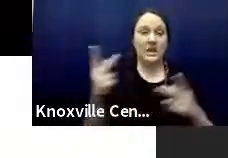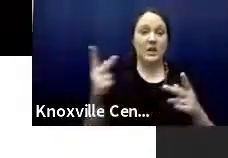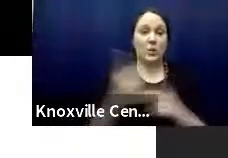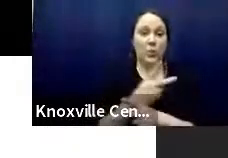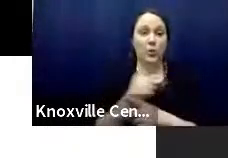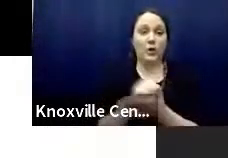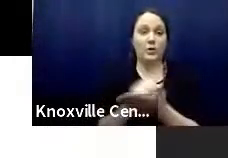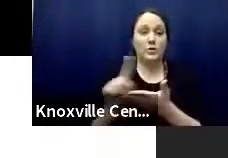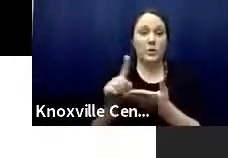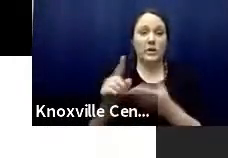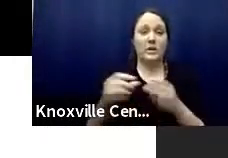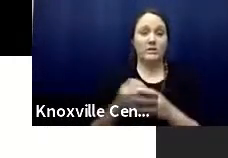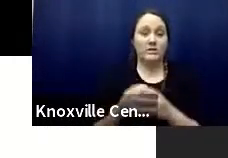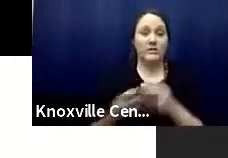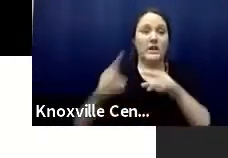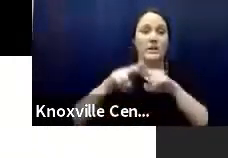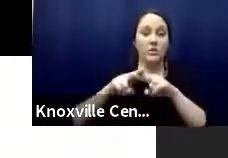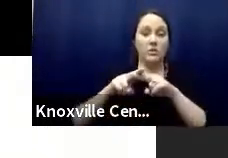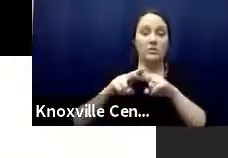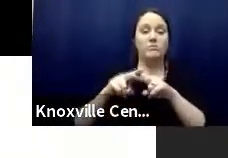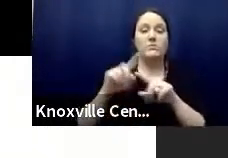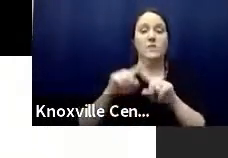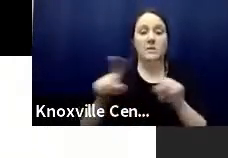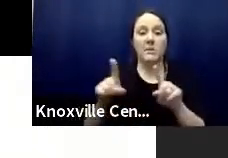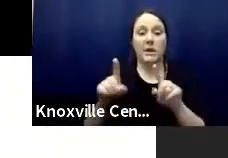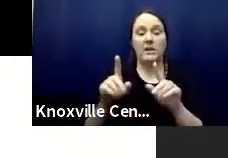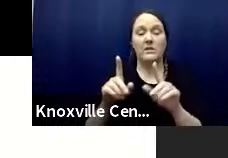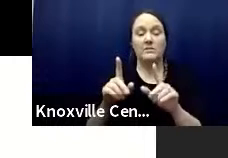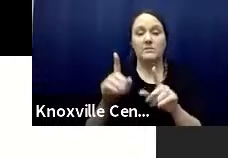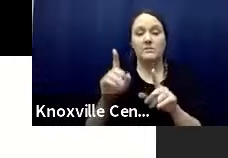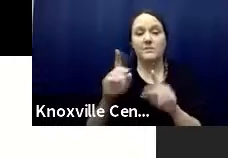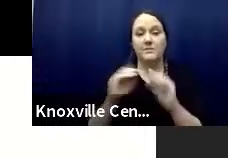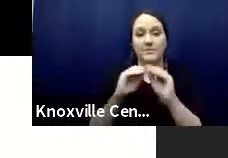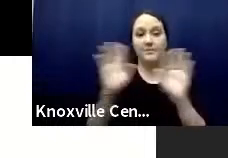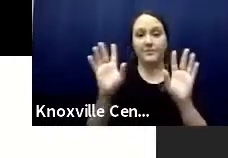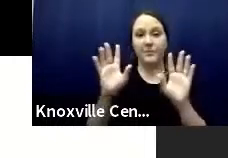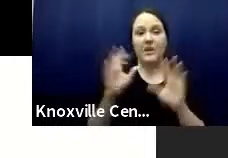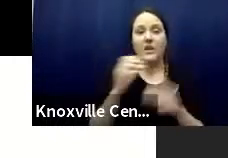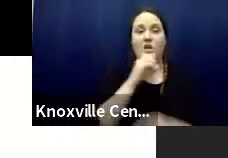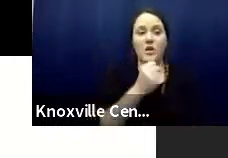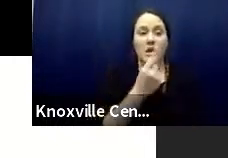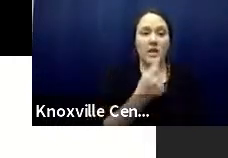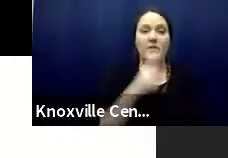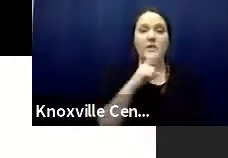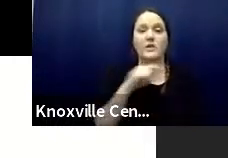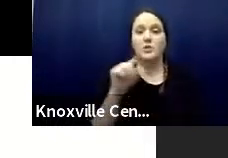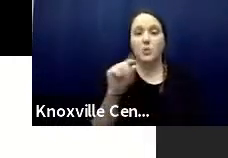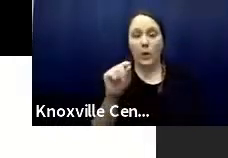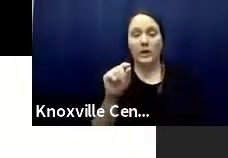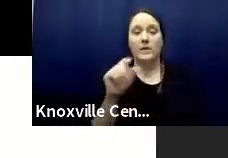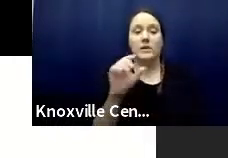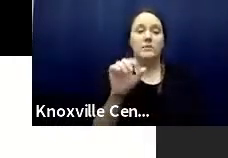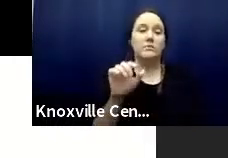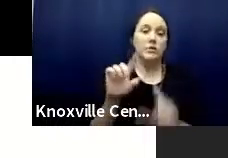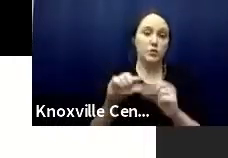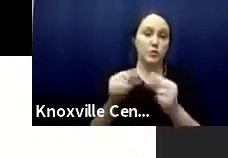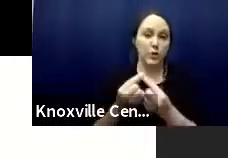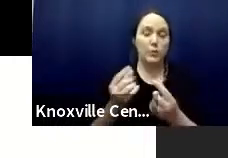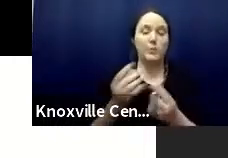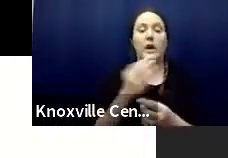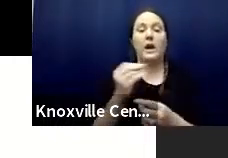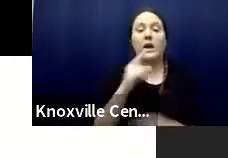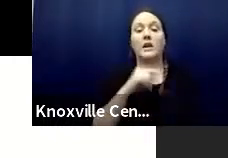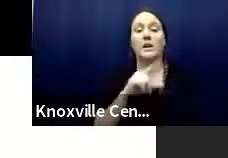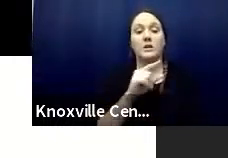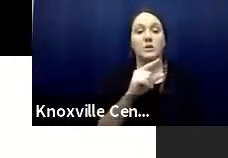since the beginning of the pandemic, but it's clearly driven by the 11 to 20 age group, and Dr. Buchanan had also mentioned the 21 to